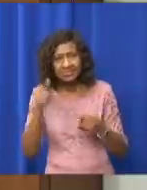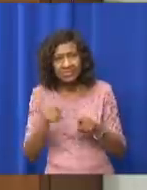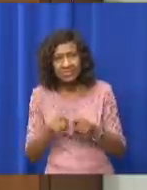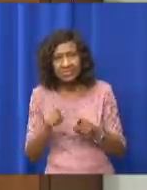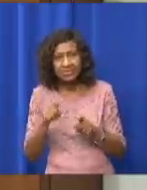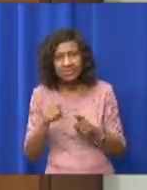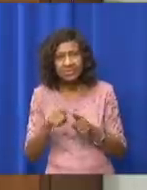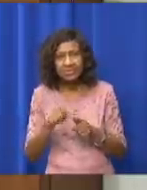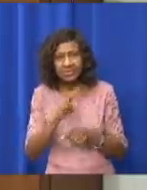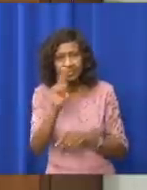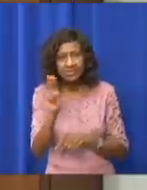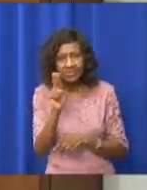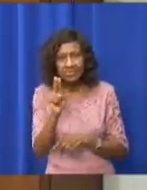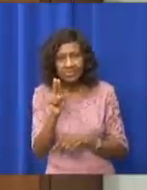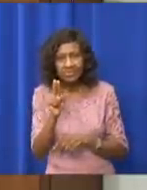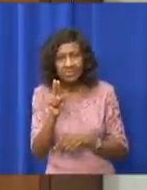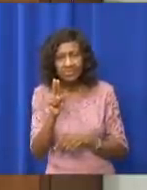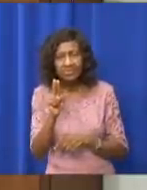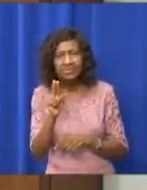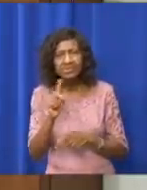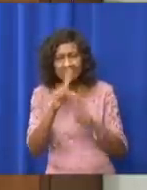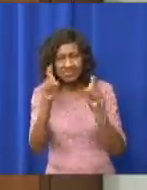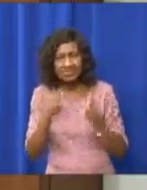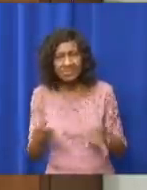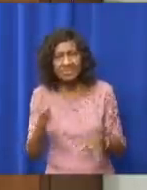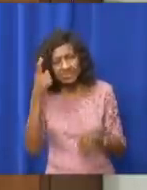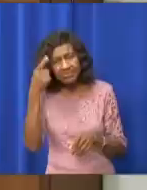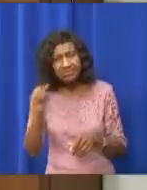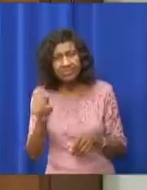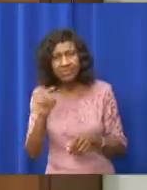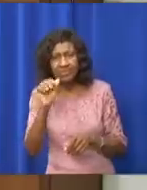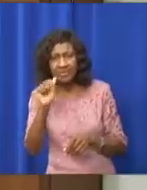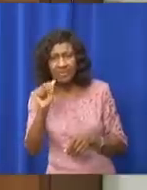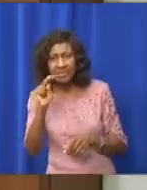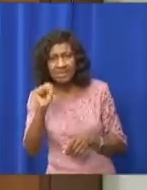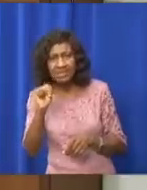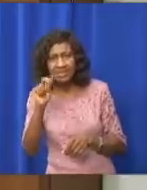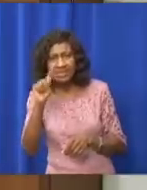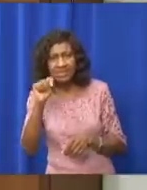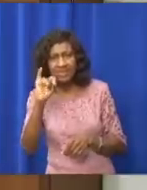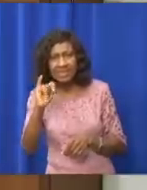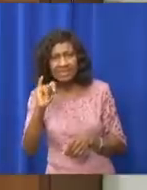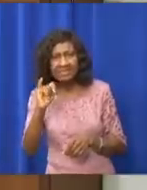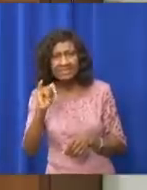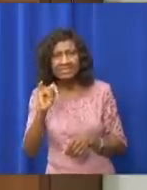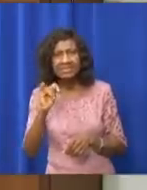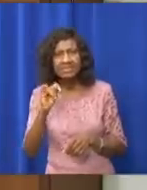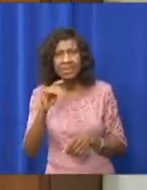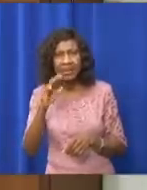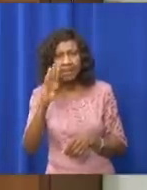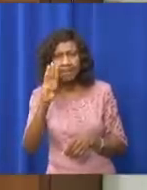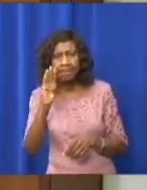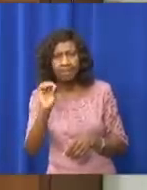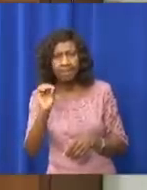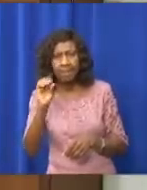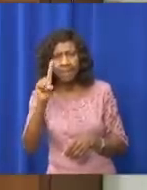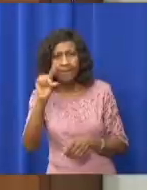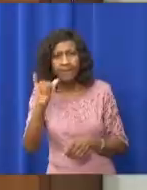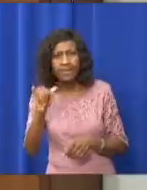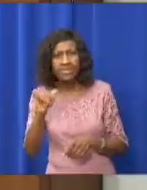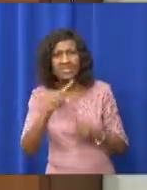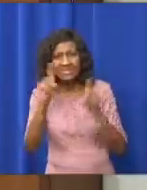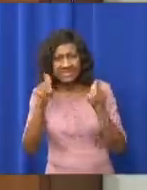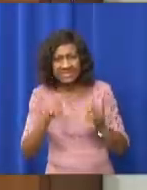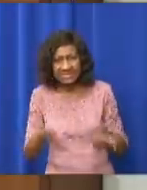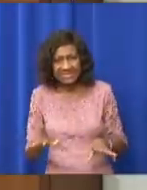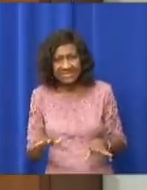platform for measuring antibodies. So we will be introducing antibody tests in the Cayman Islands in the near future. They have actually